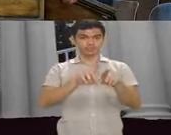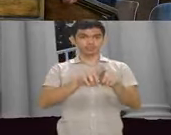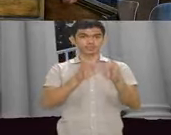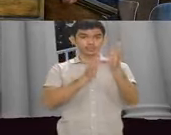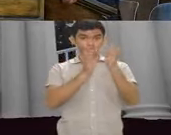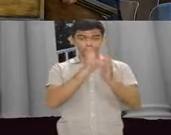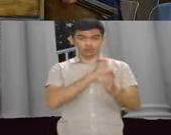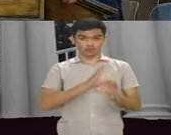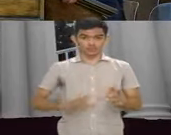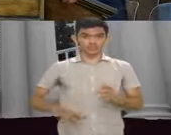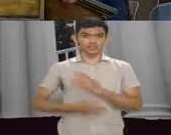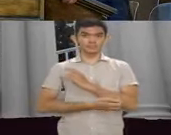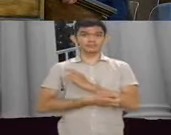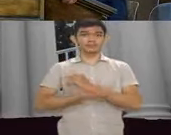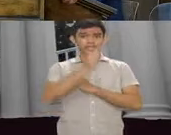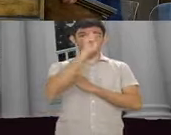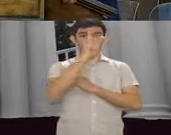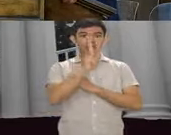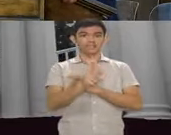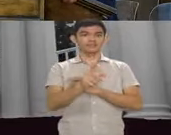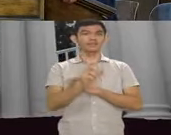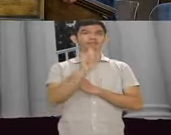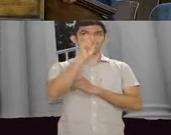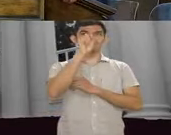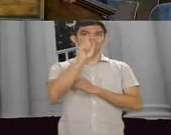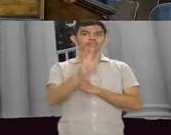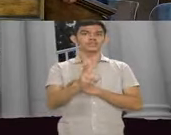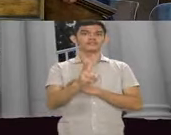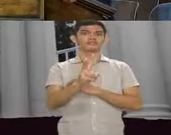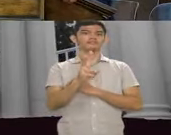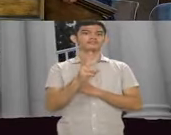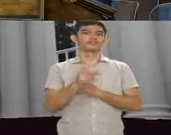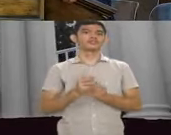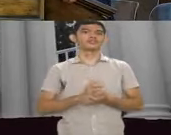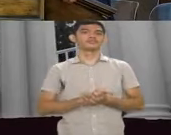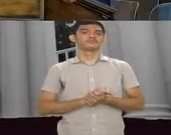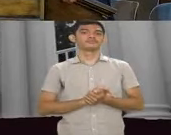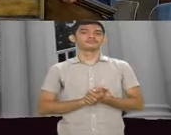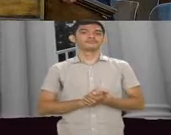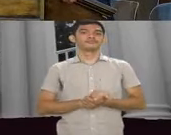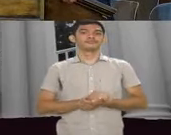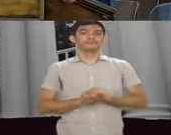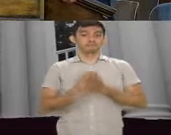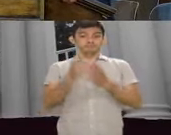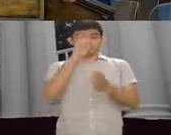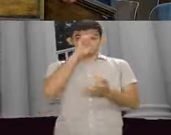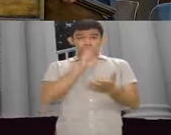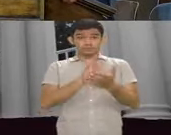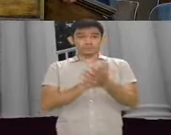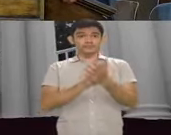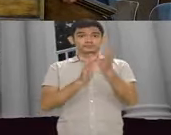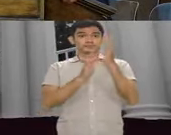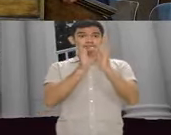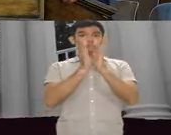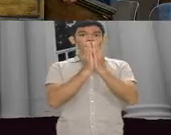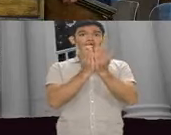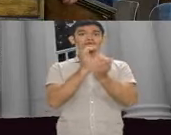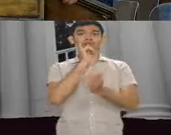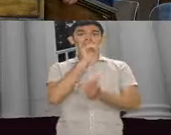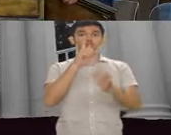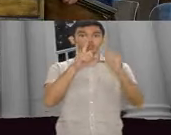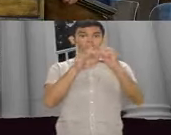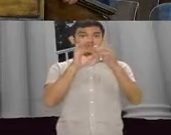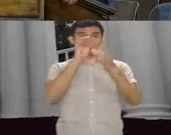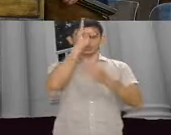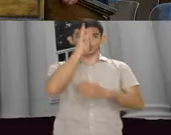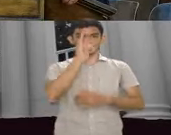chapter 6. So let's go to Mark chapter 6. And the Bible, do you believe the Bible is the Word of God? Okay, look at